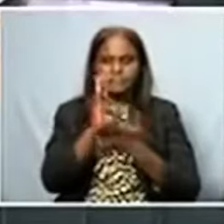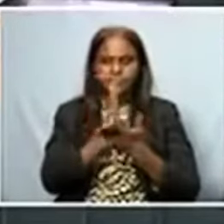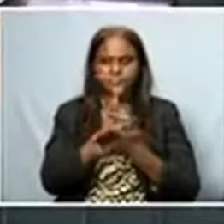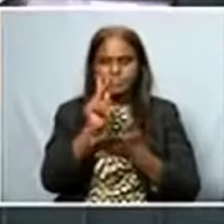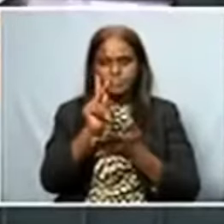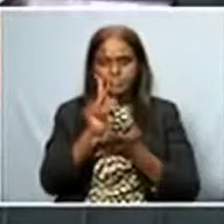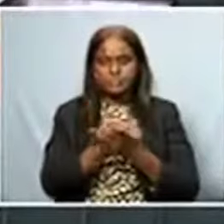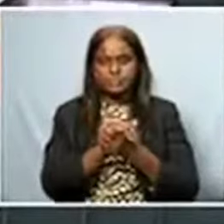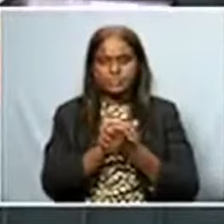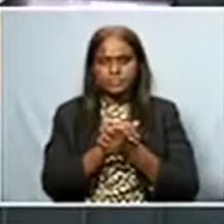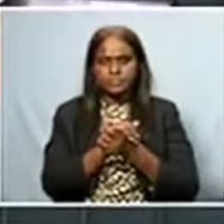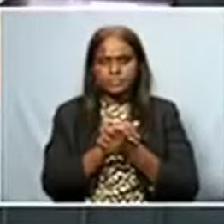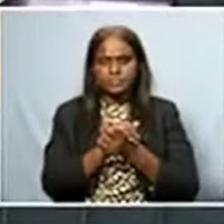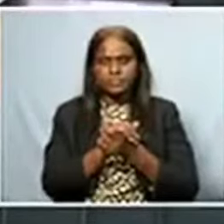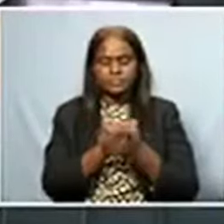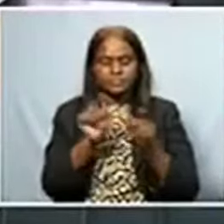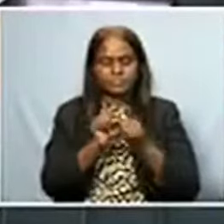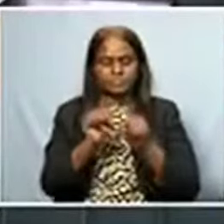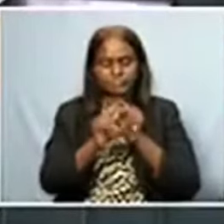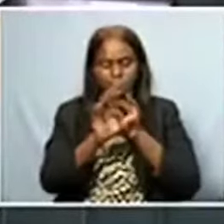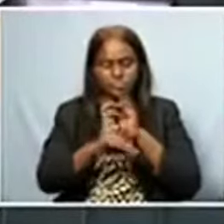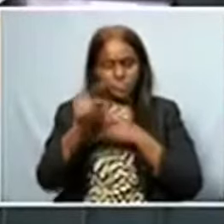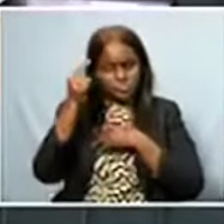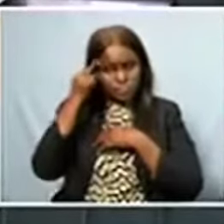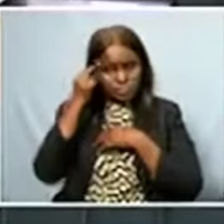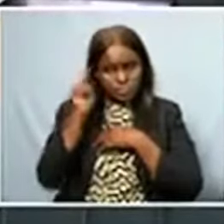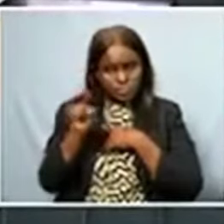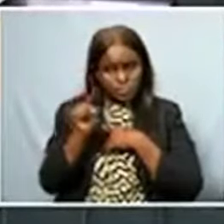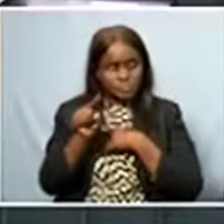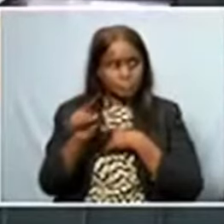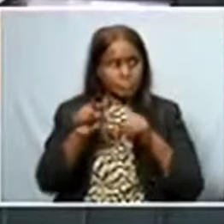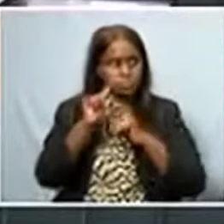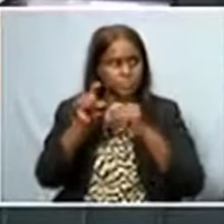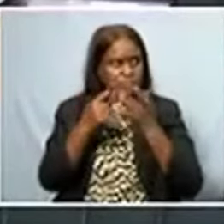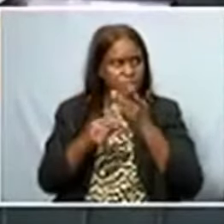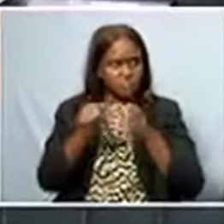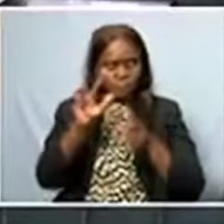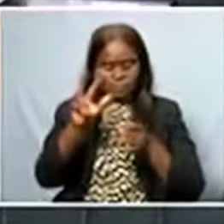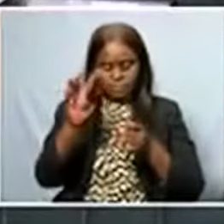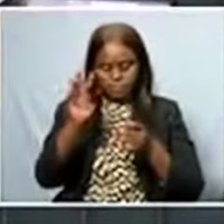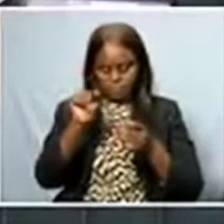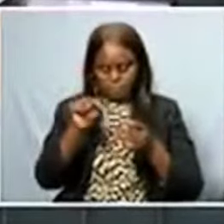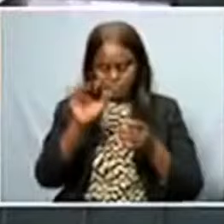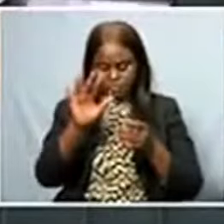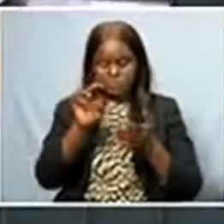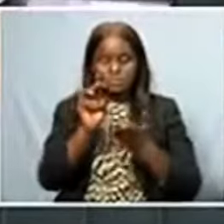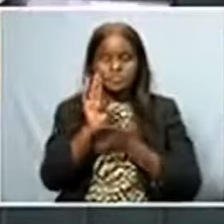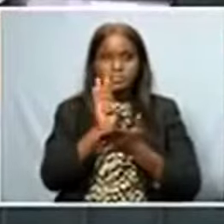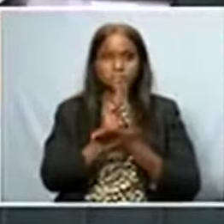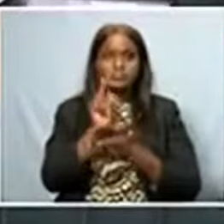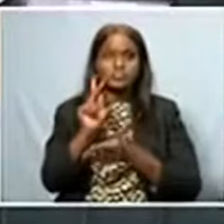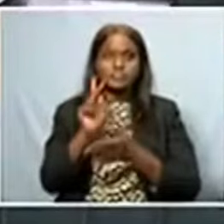kwacha under this government, 4.5 billion kwacha.